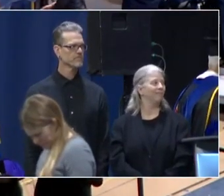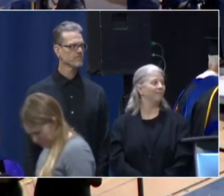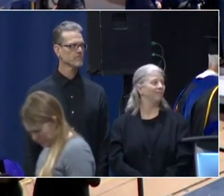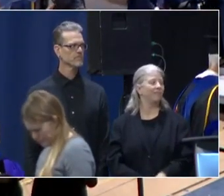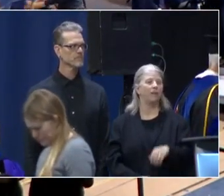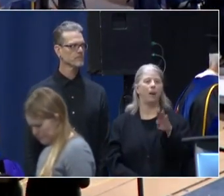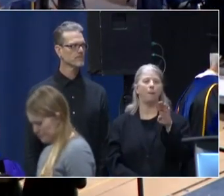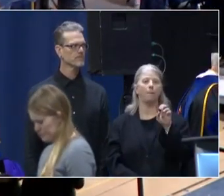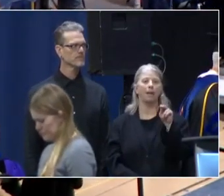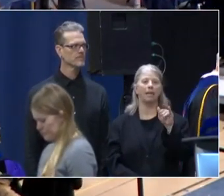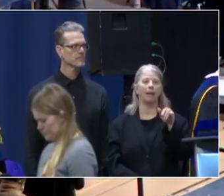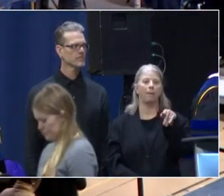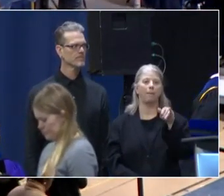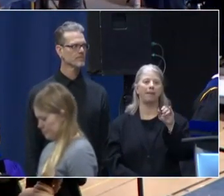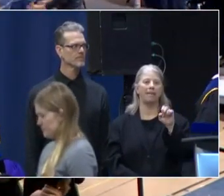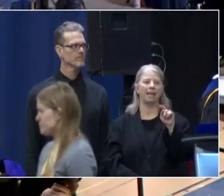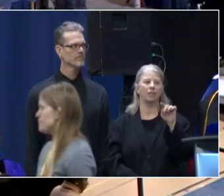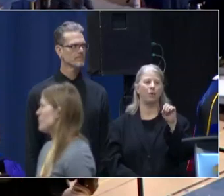Becky Prieto.